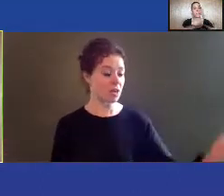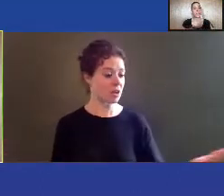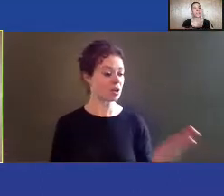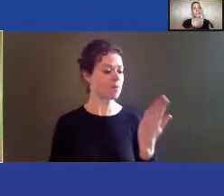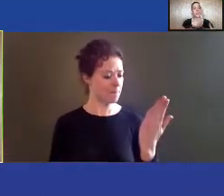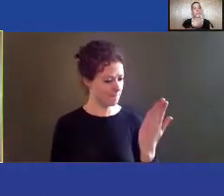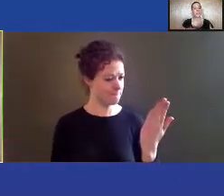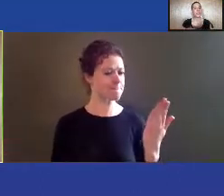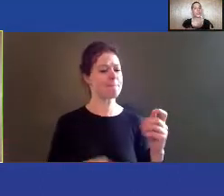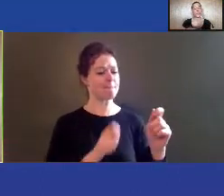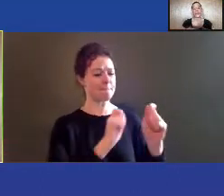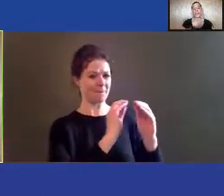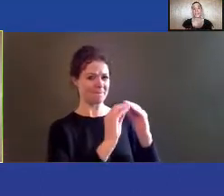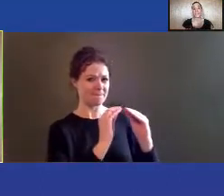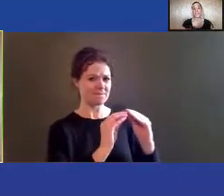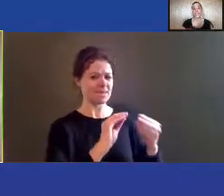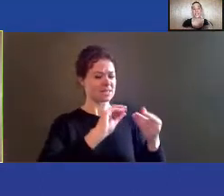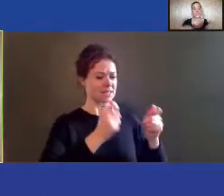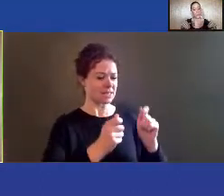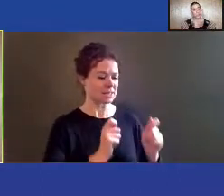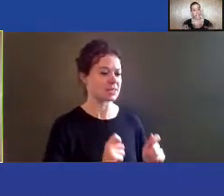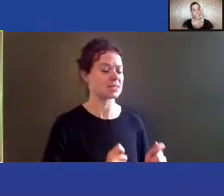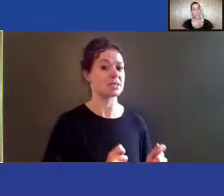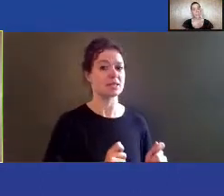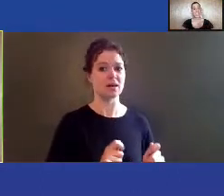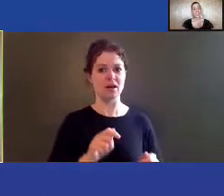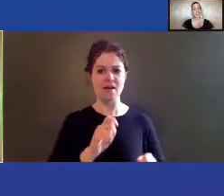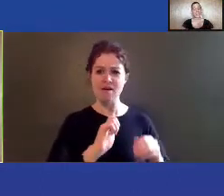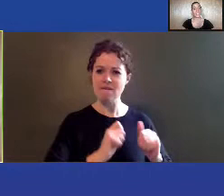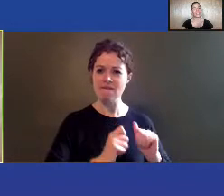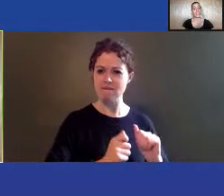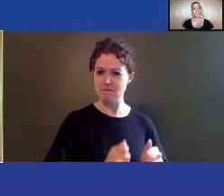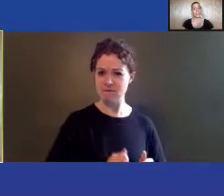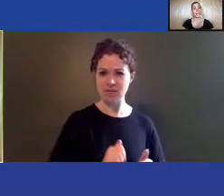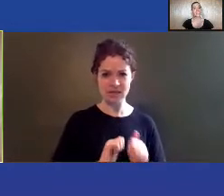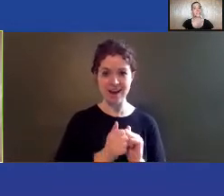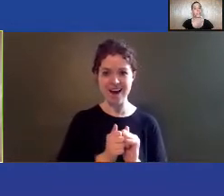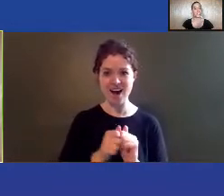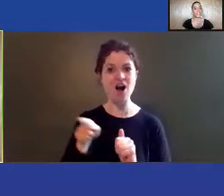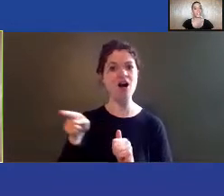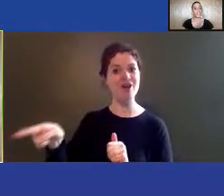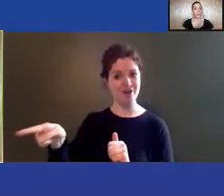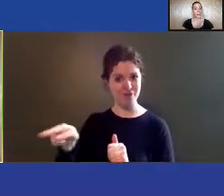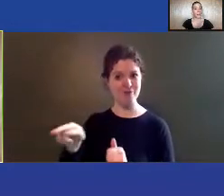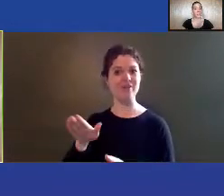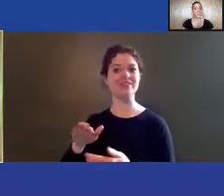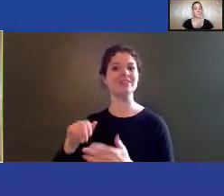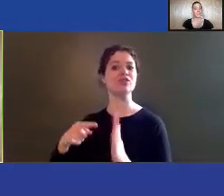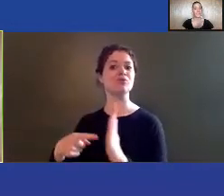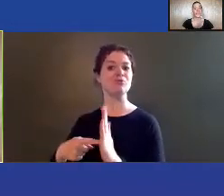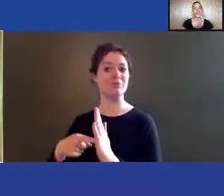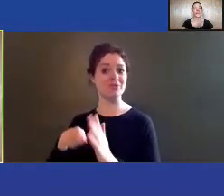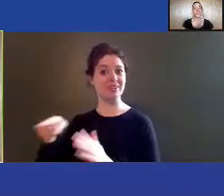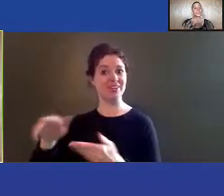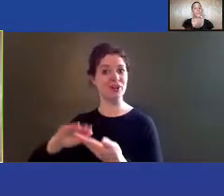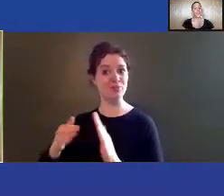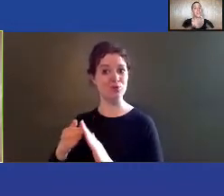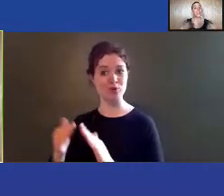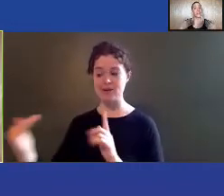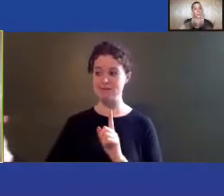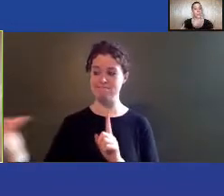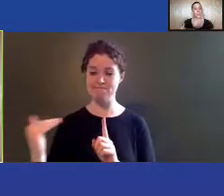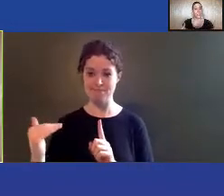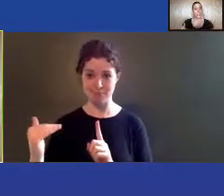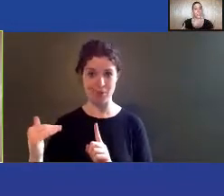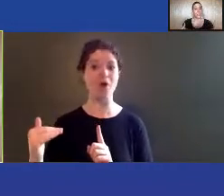amendments based on their constituent priorities. That's a great time to insert some of your direct budget lobbying. So